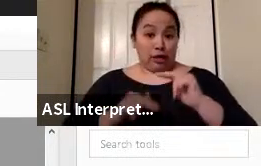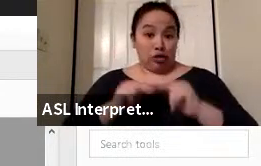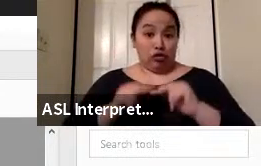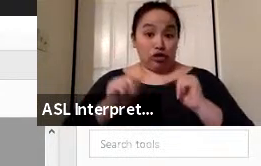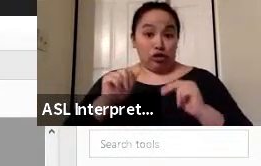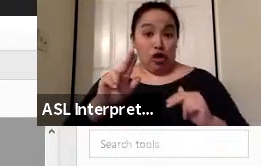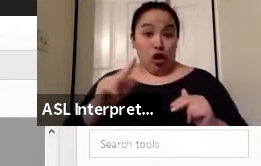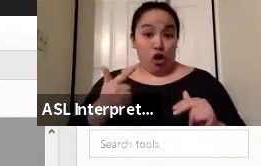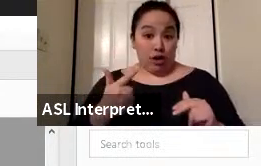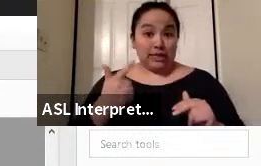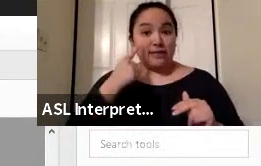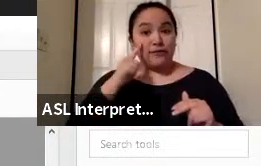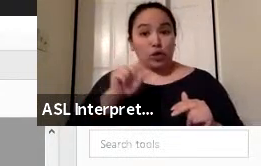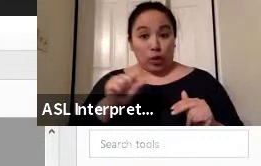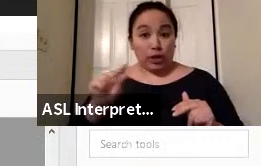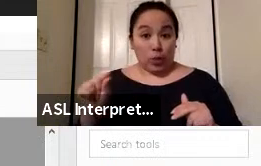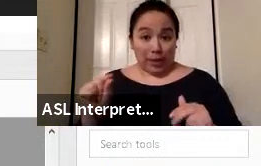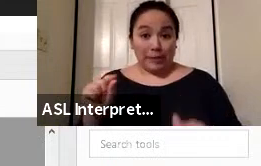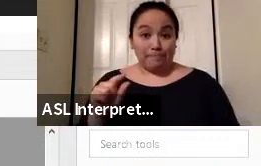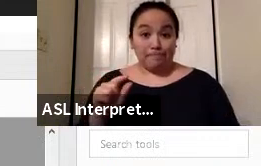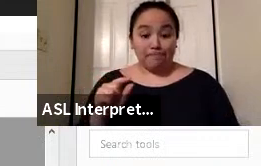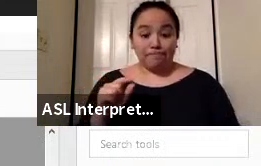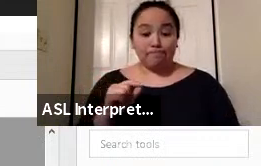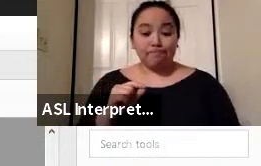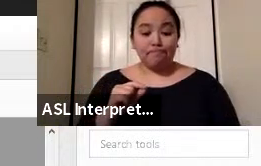August of 2020.